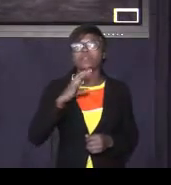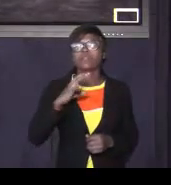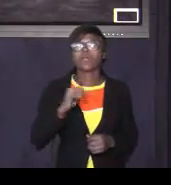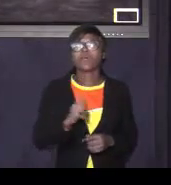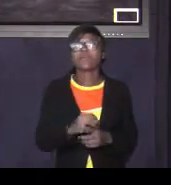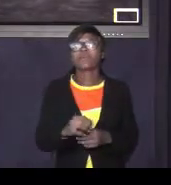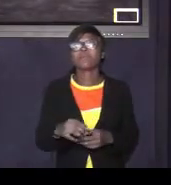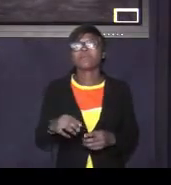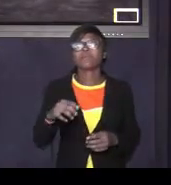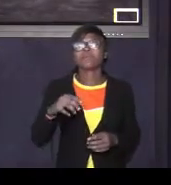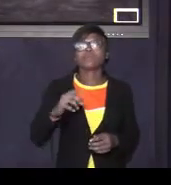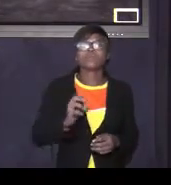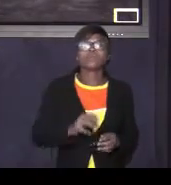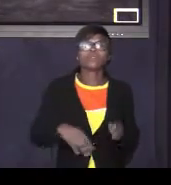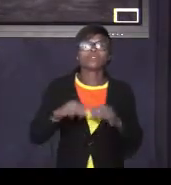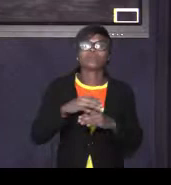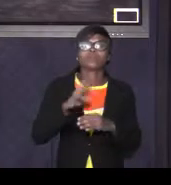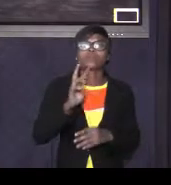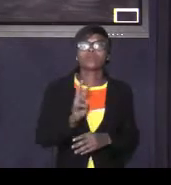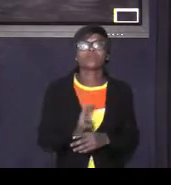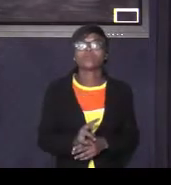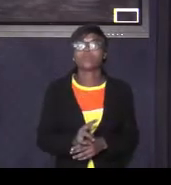B. B is just